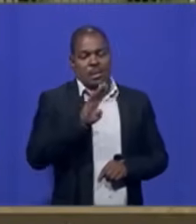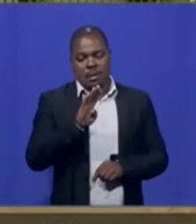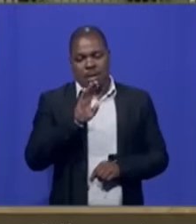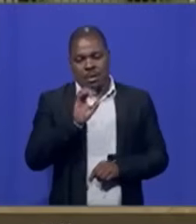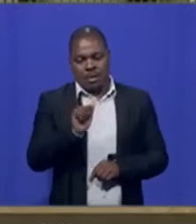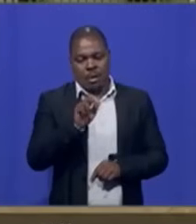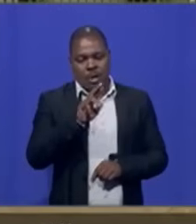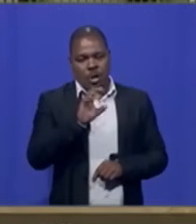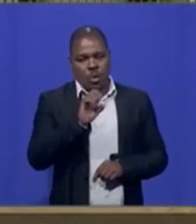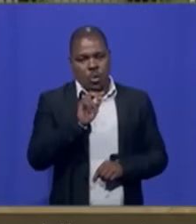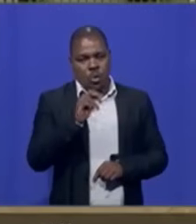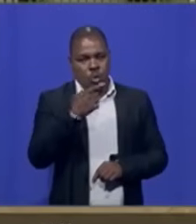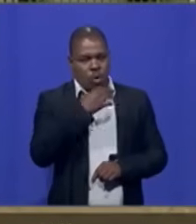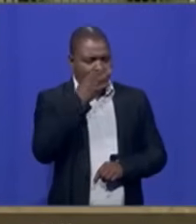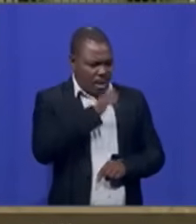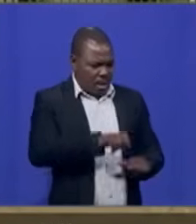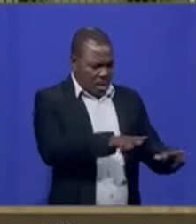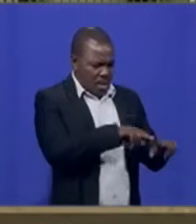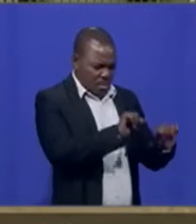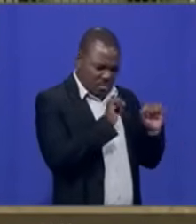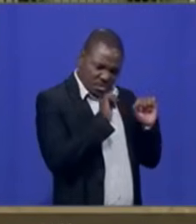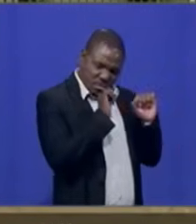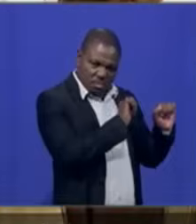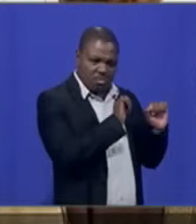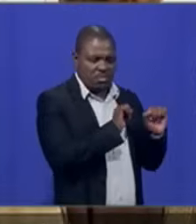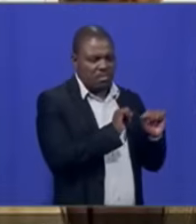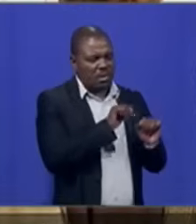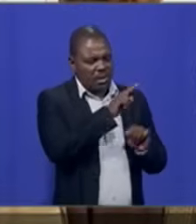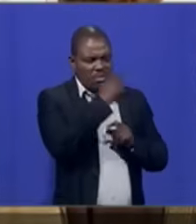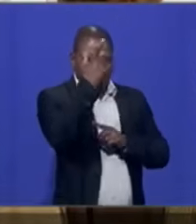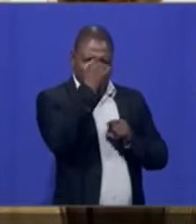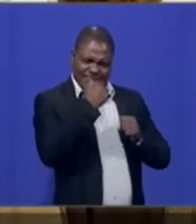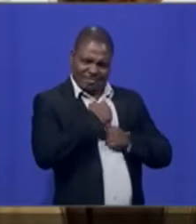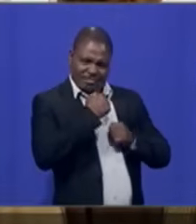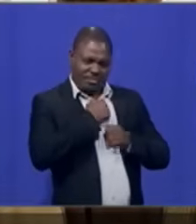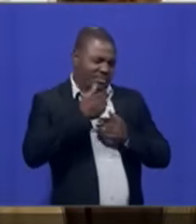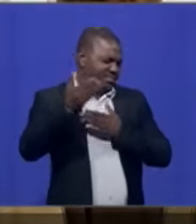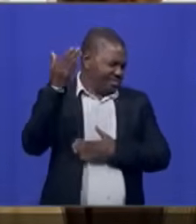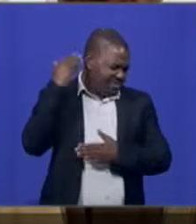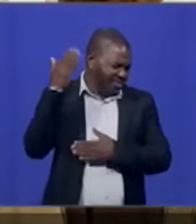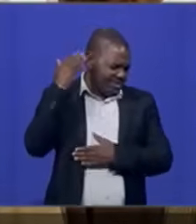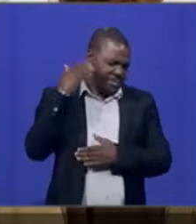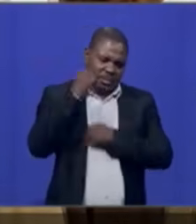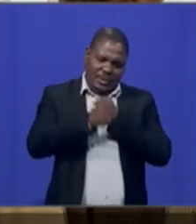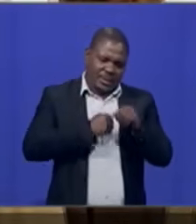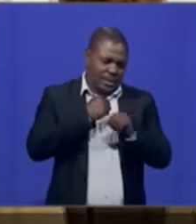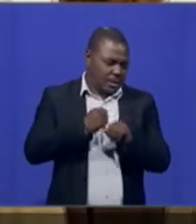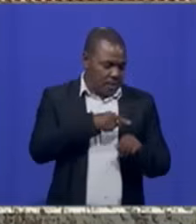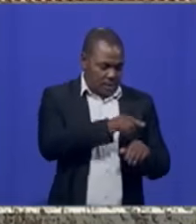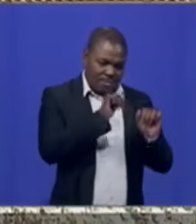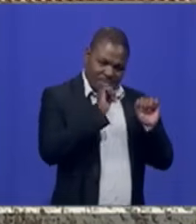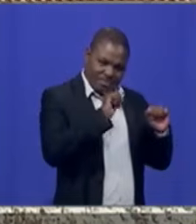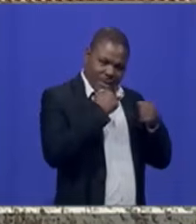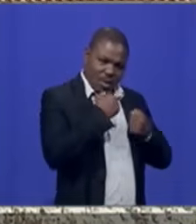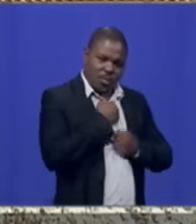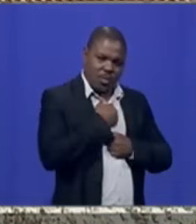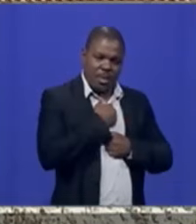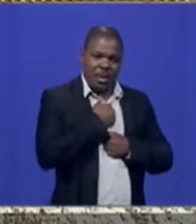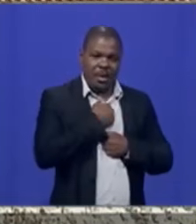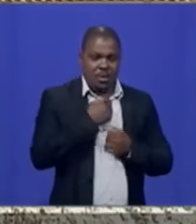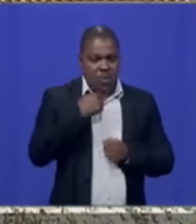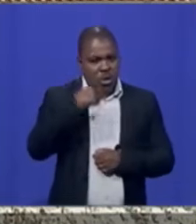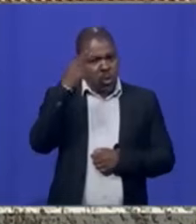wa bona. It is the ancestral land that has been for Barolong for time immemorial. We thought maybe